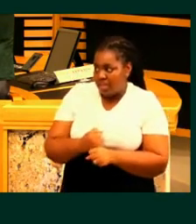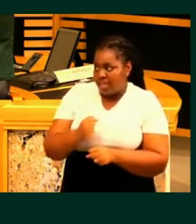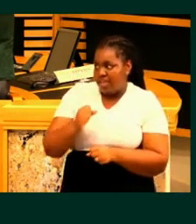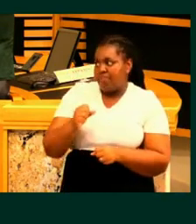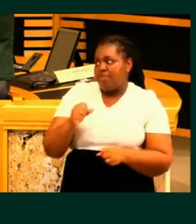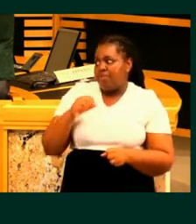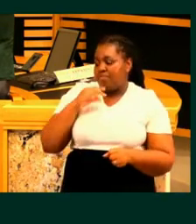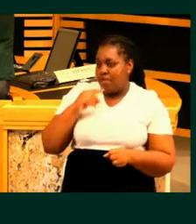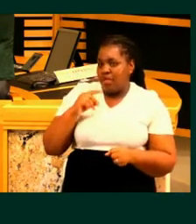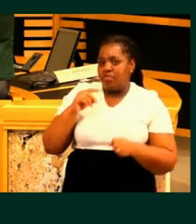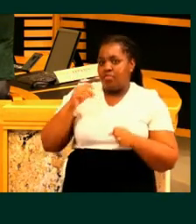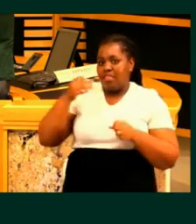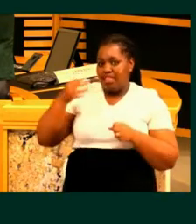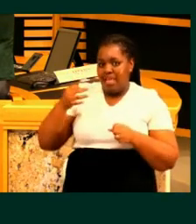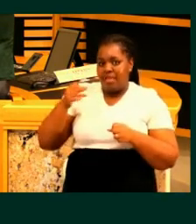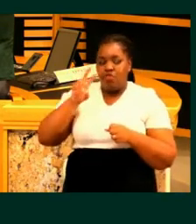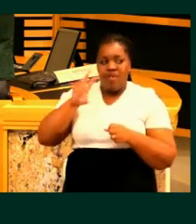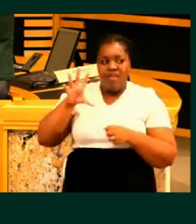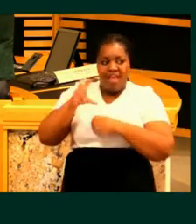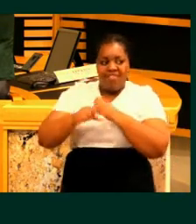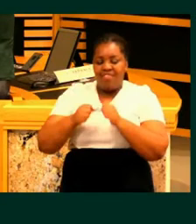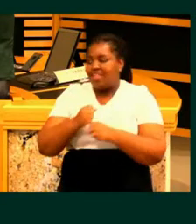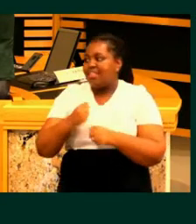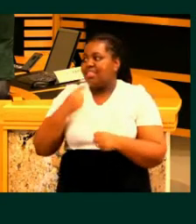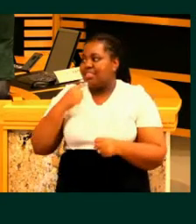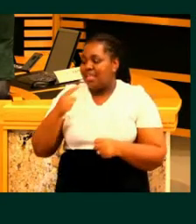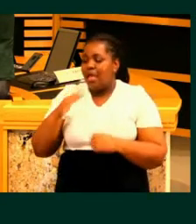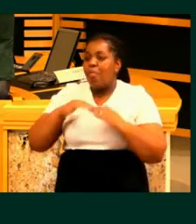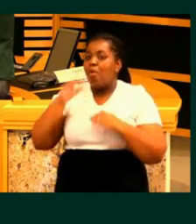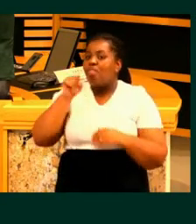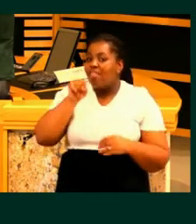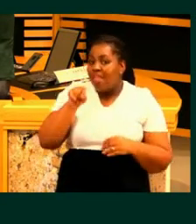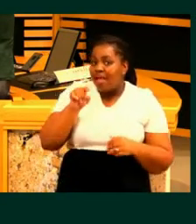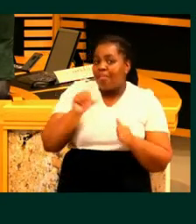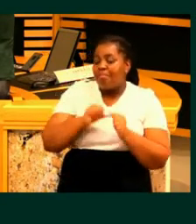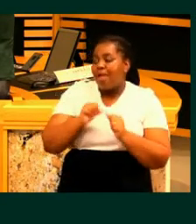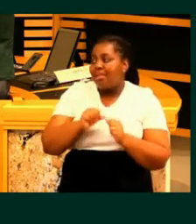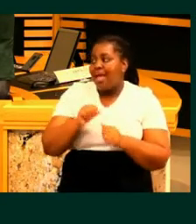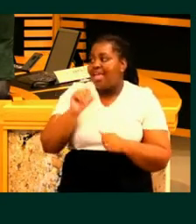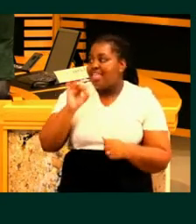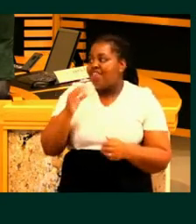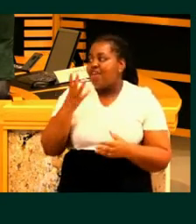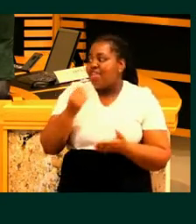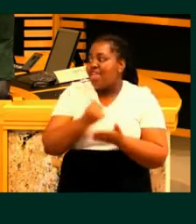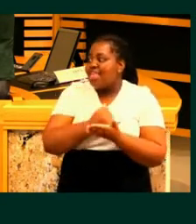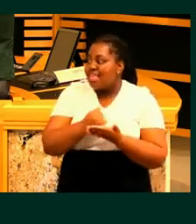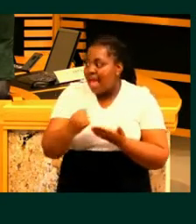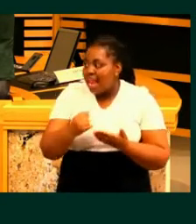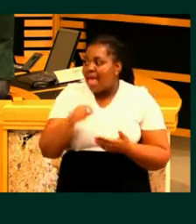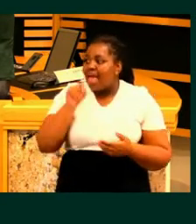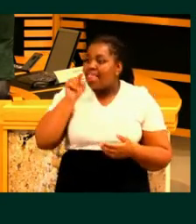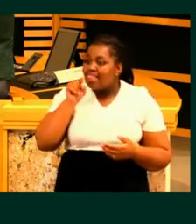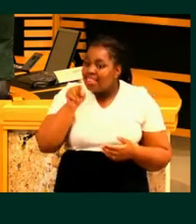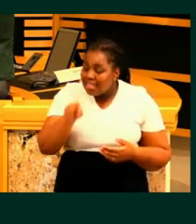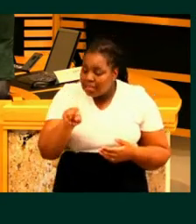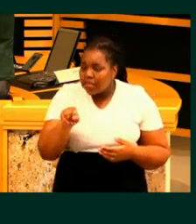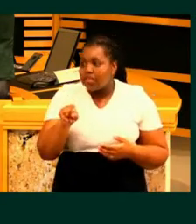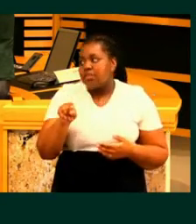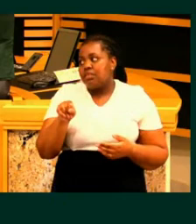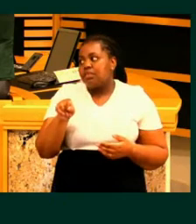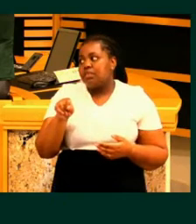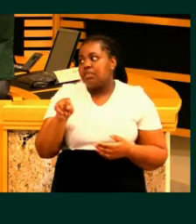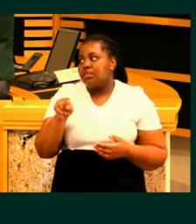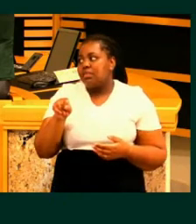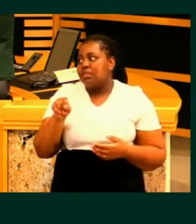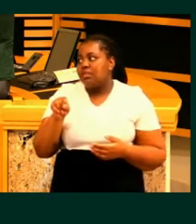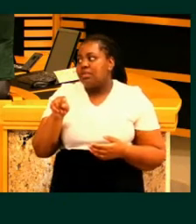third you get 25 years we saying more than that rather if you are found guilty this case this sentence